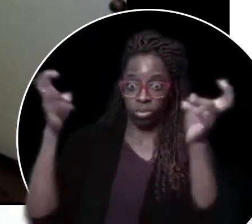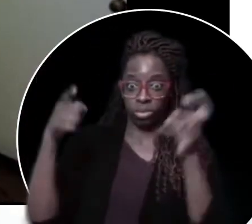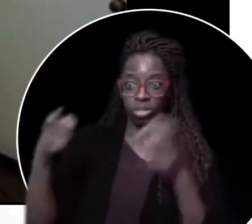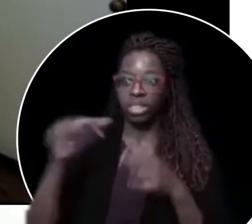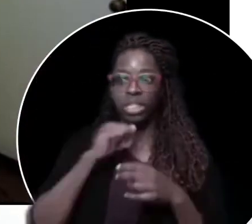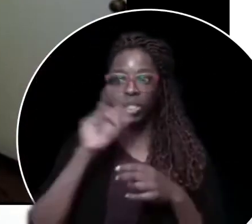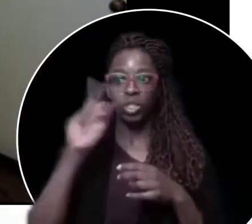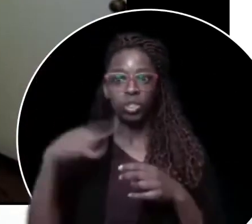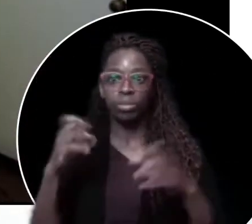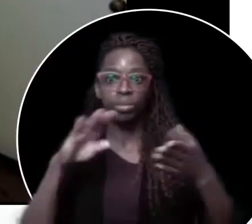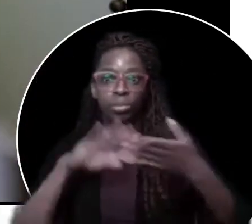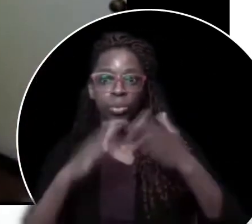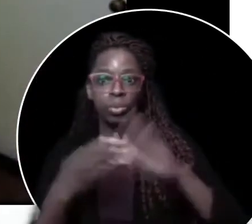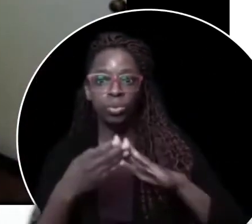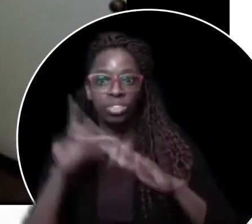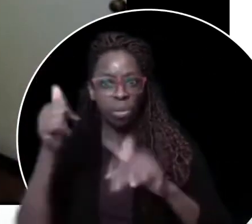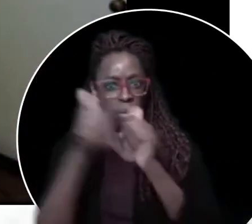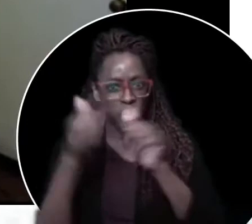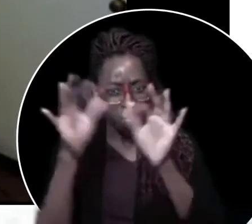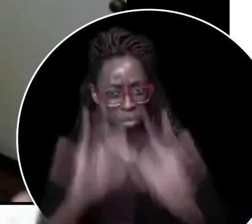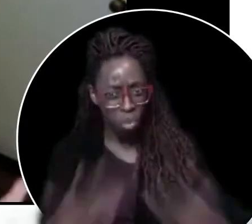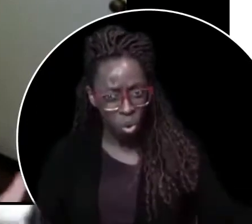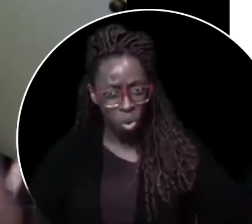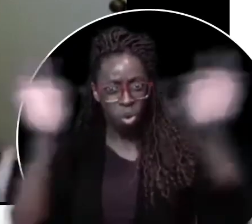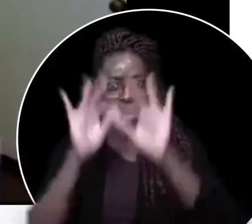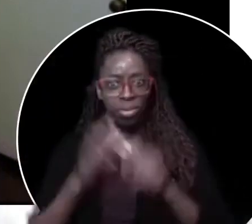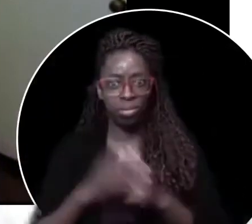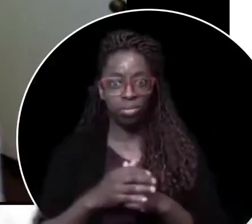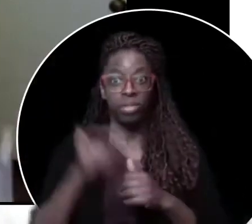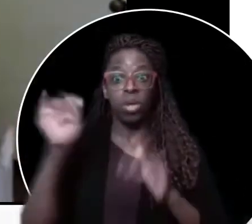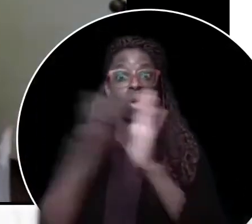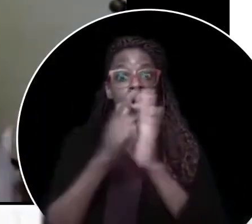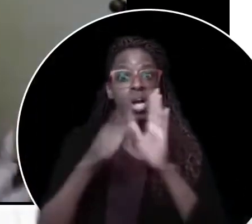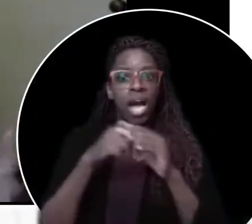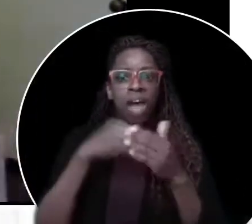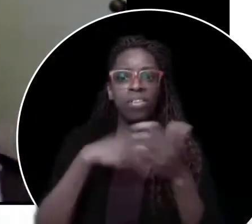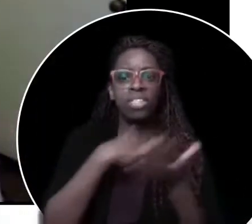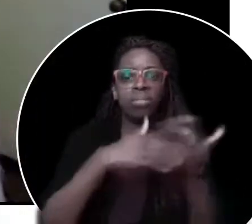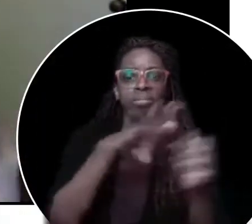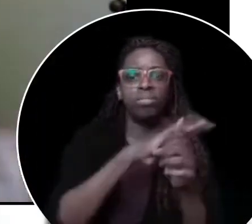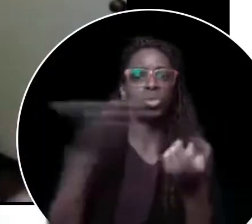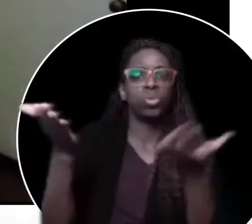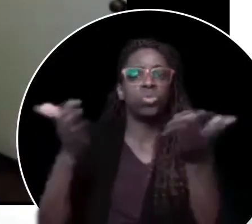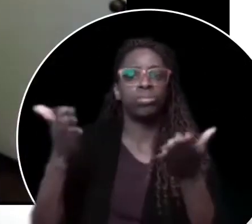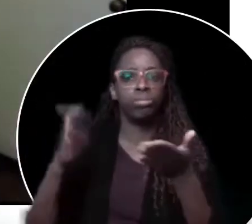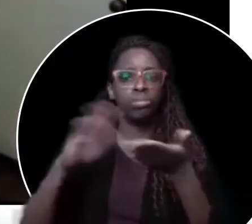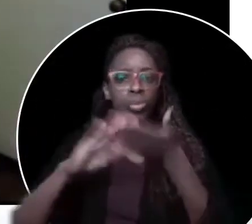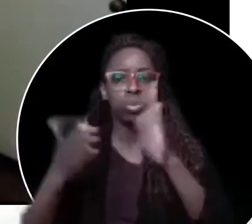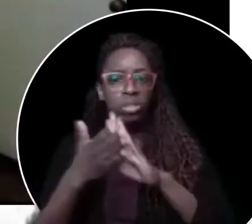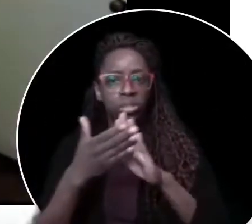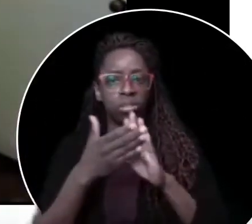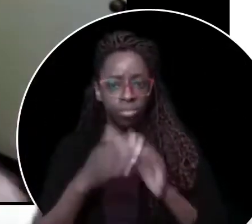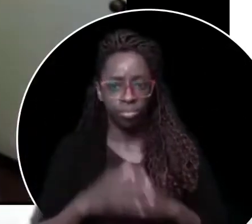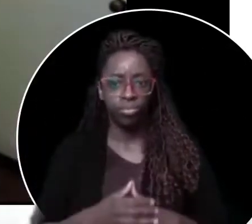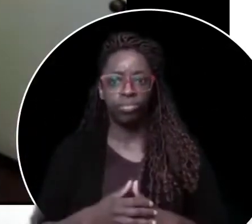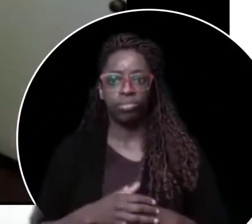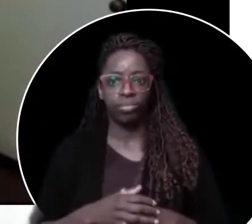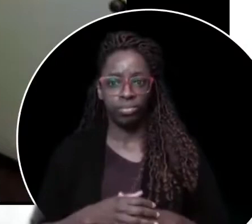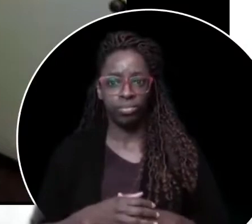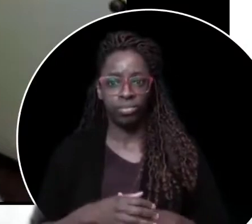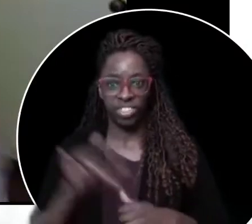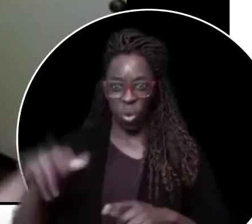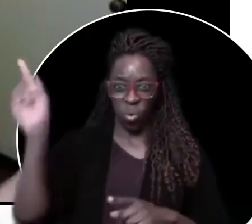where the legally trained person makes themselves available to try any kind of tactic, right?